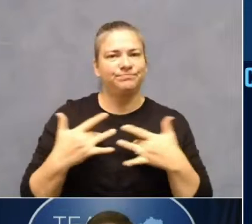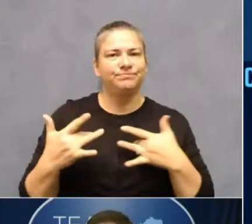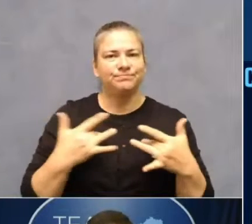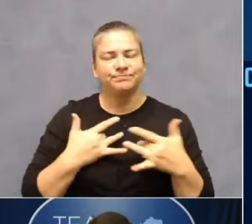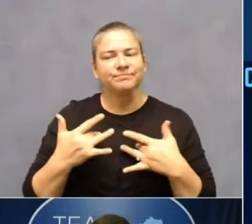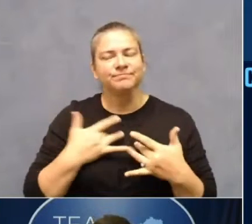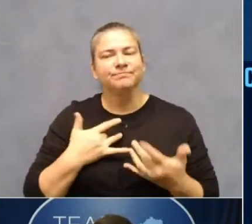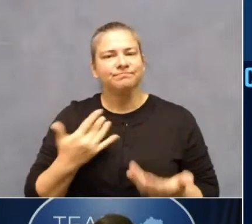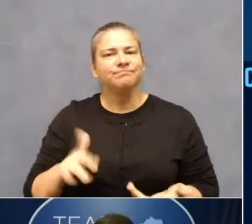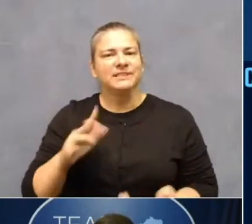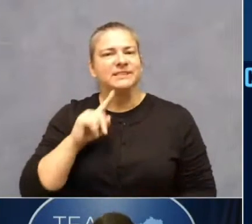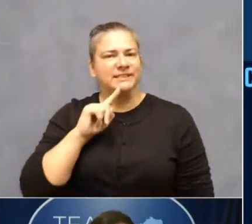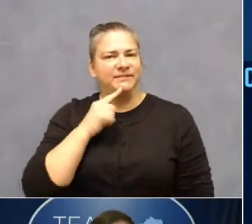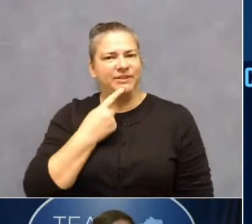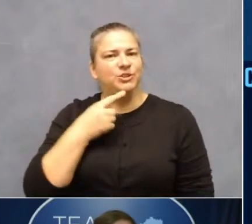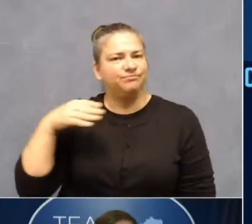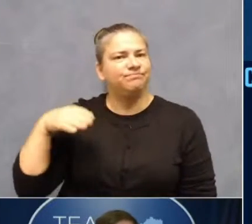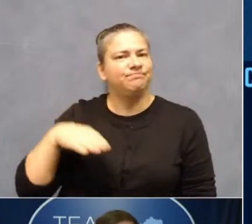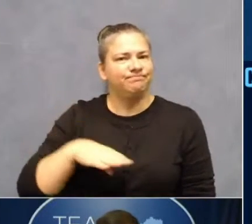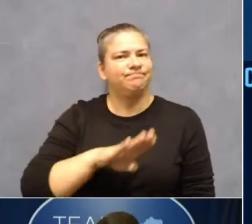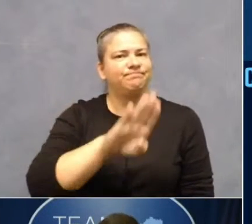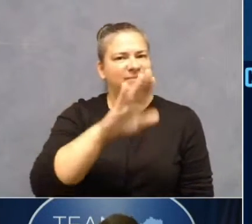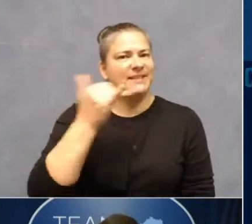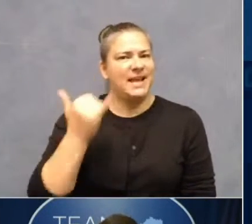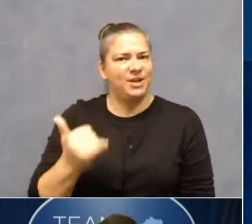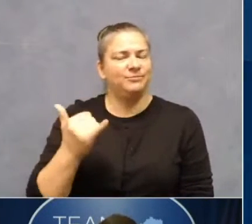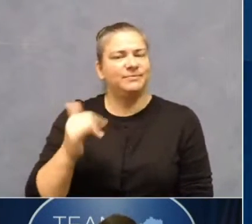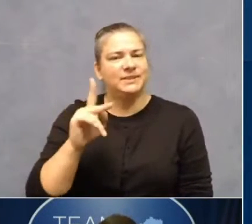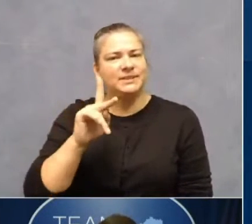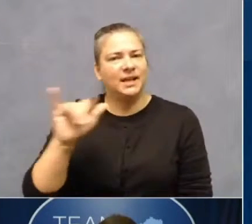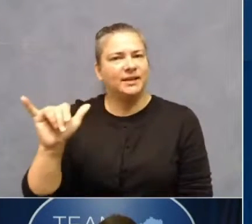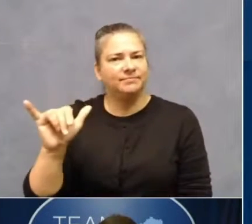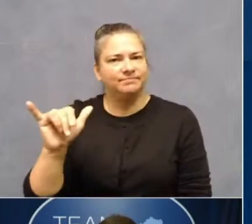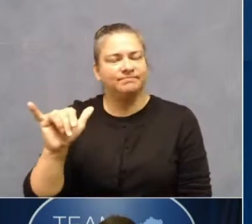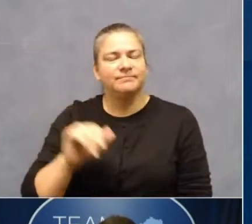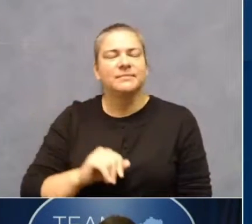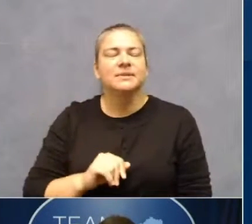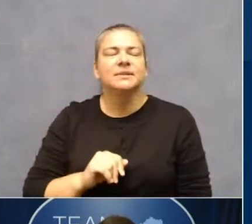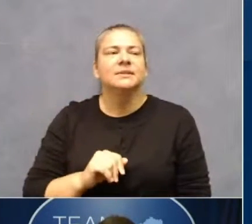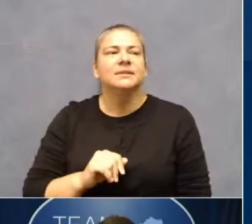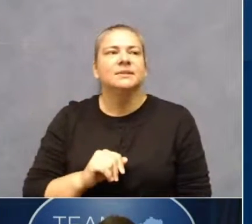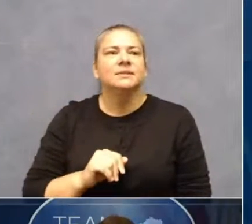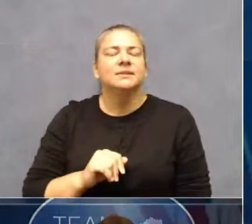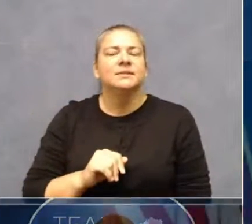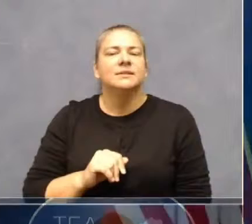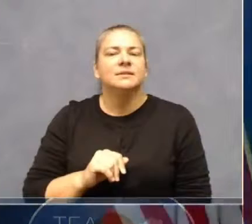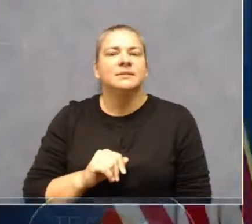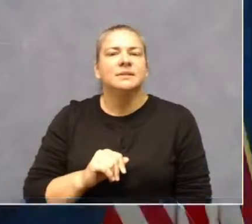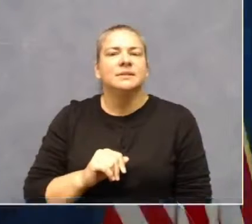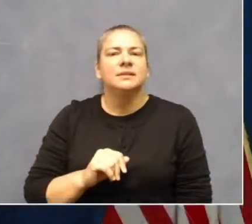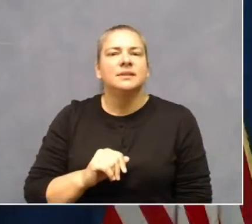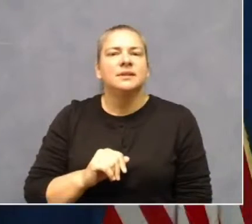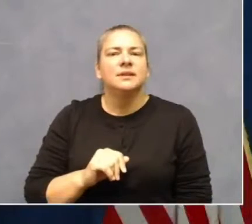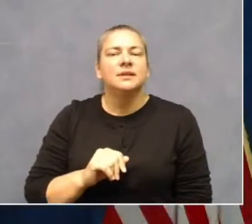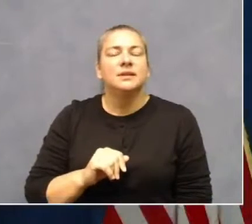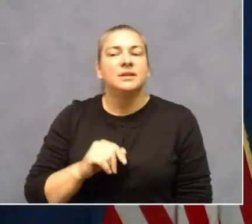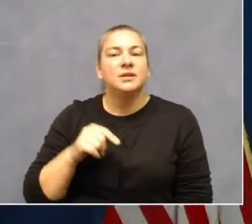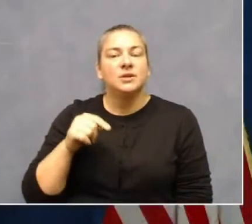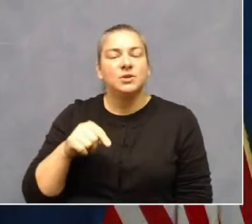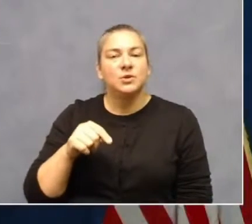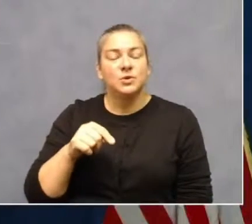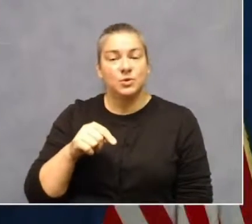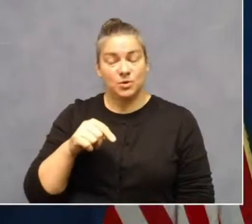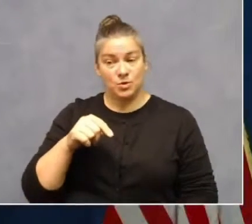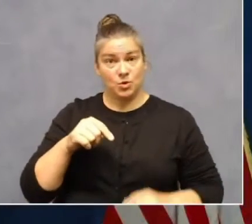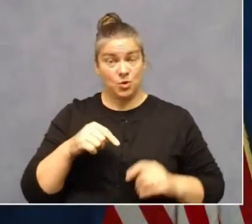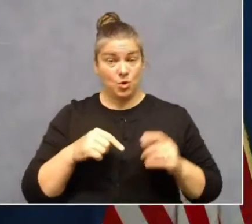and severe escalation that we are experiencing in Kentucky. We had the highest Friday ever,